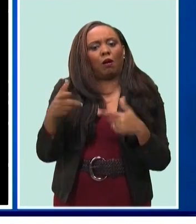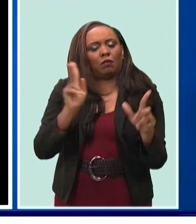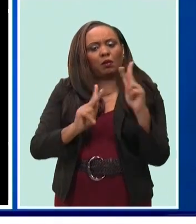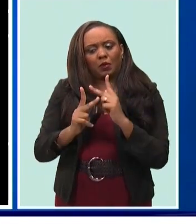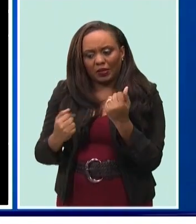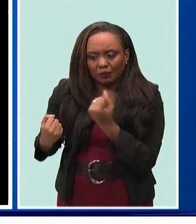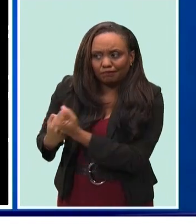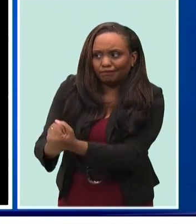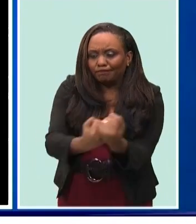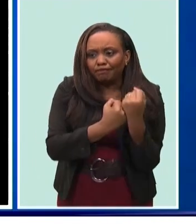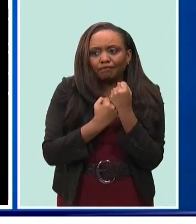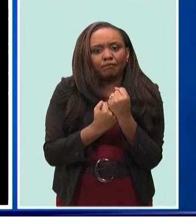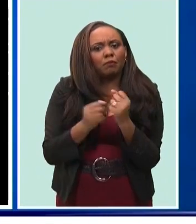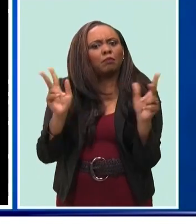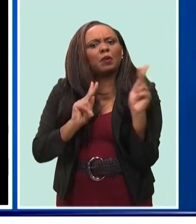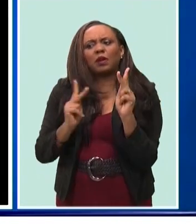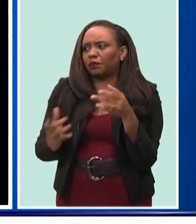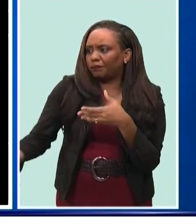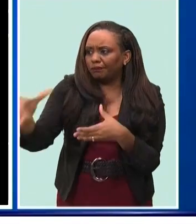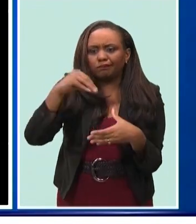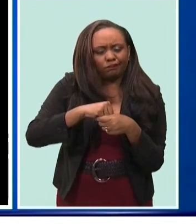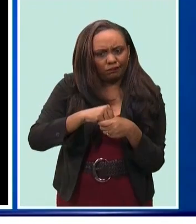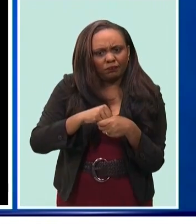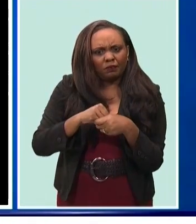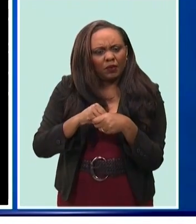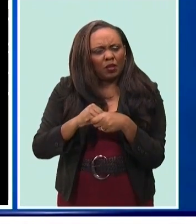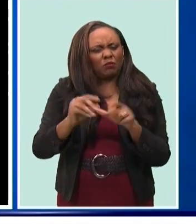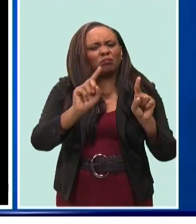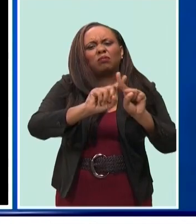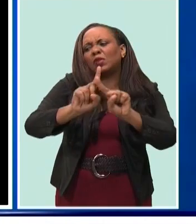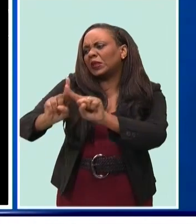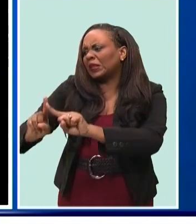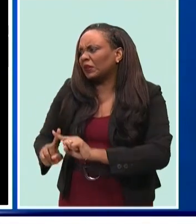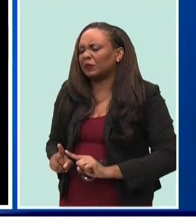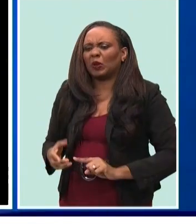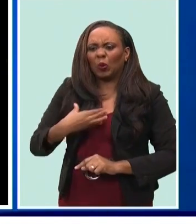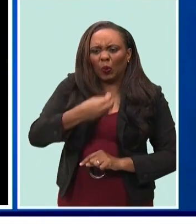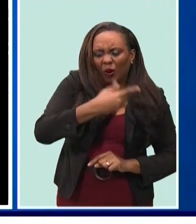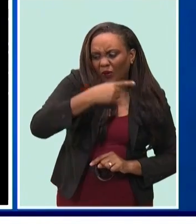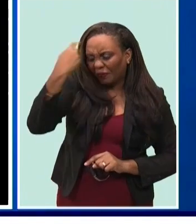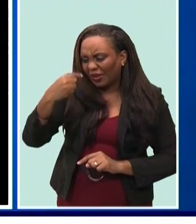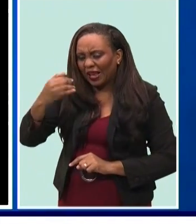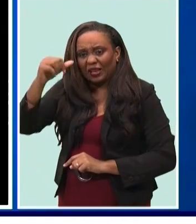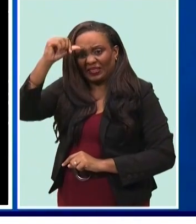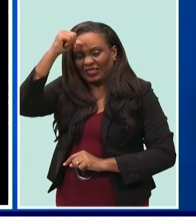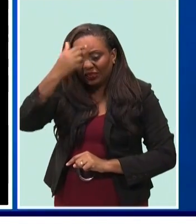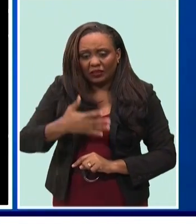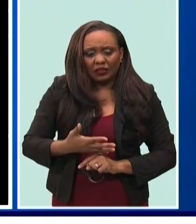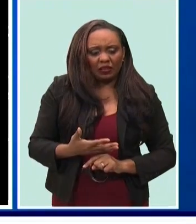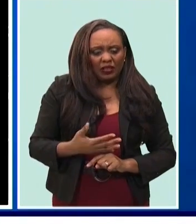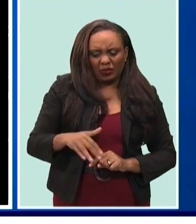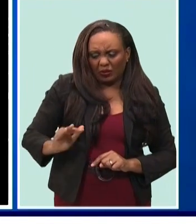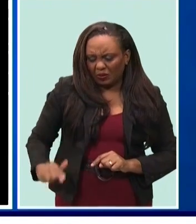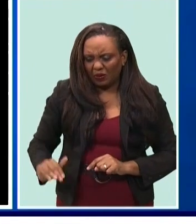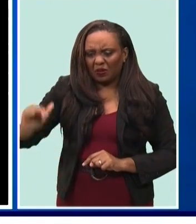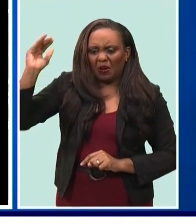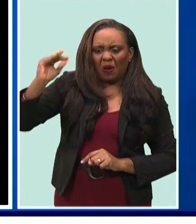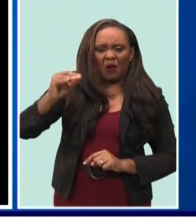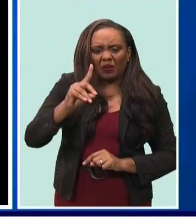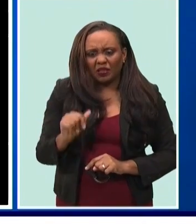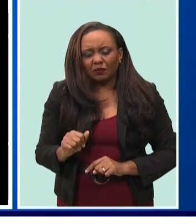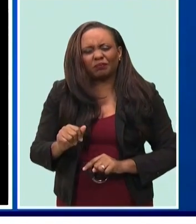where everyone feels included and where diversity is encouraged. Inclusion and diversity are 2 distinct